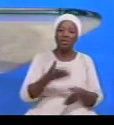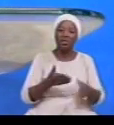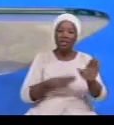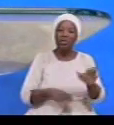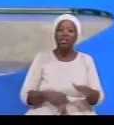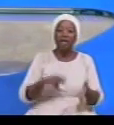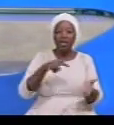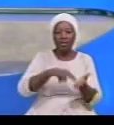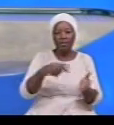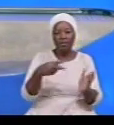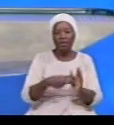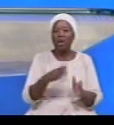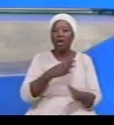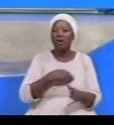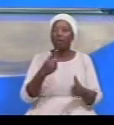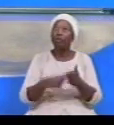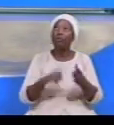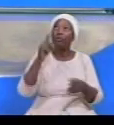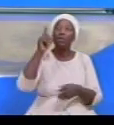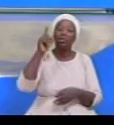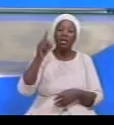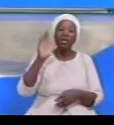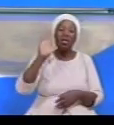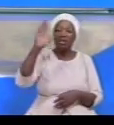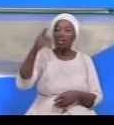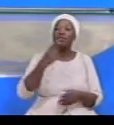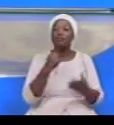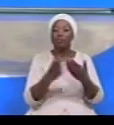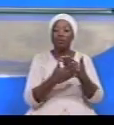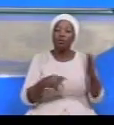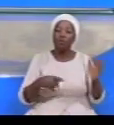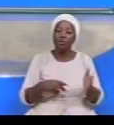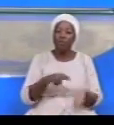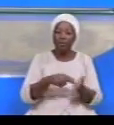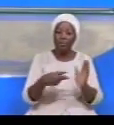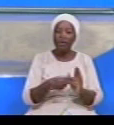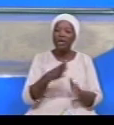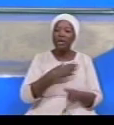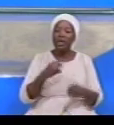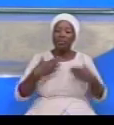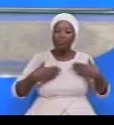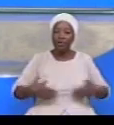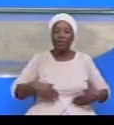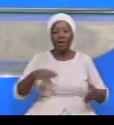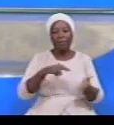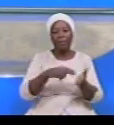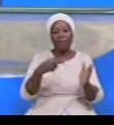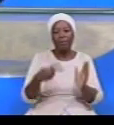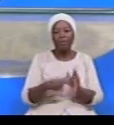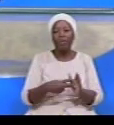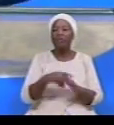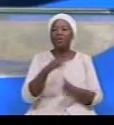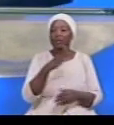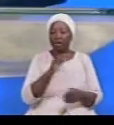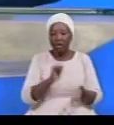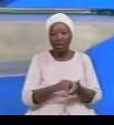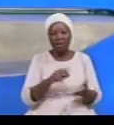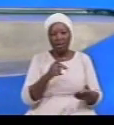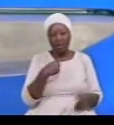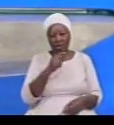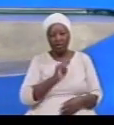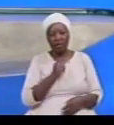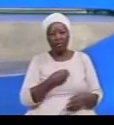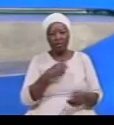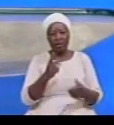is blood signified? What is body signified? That tells us then he